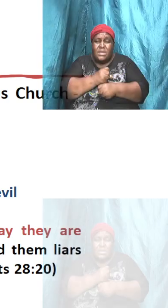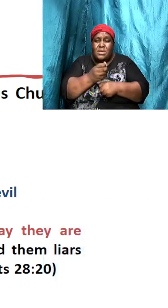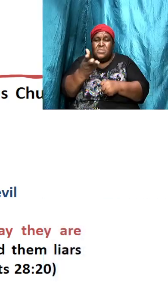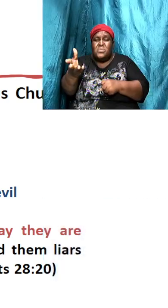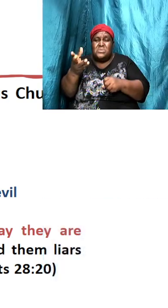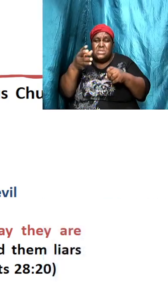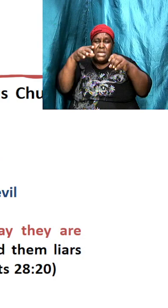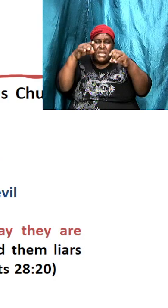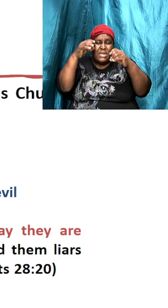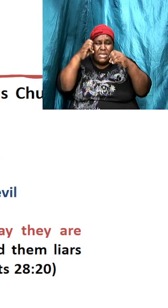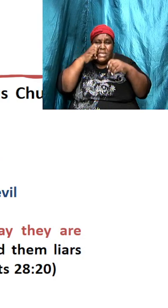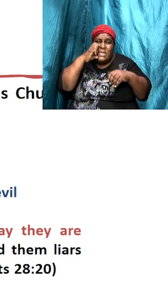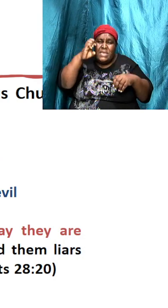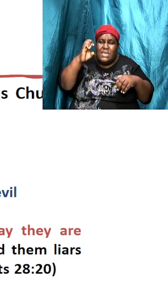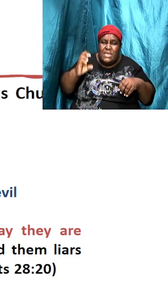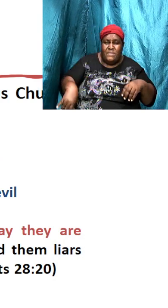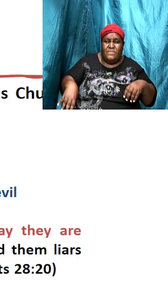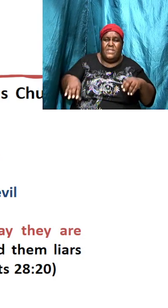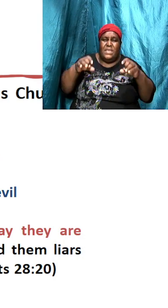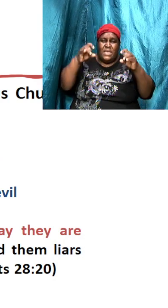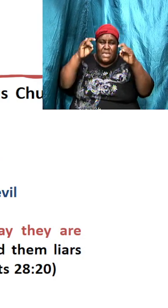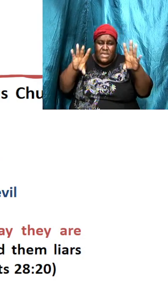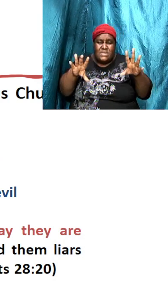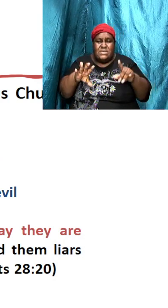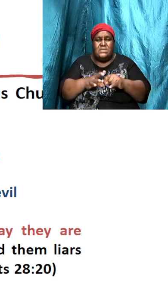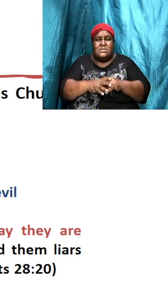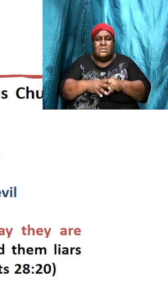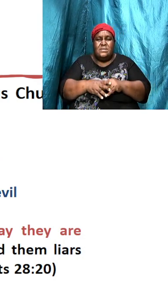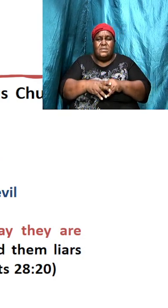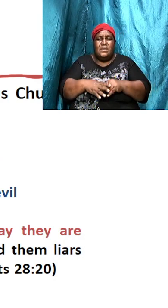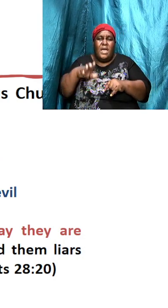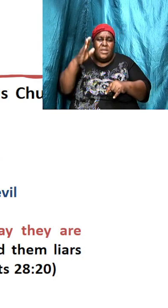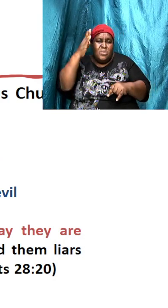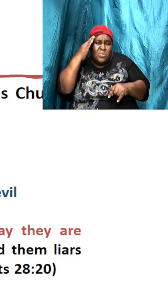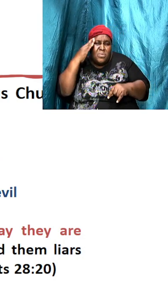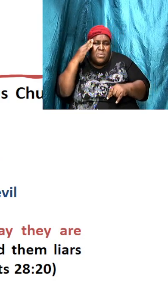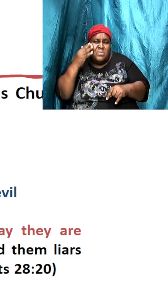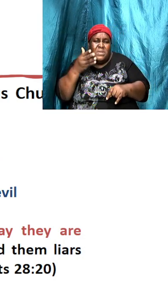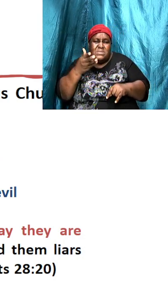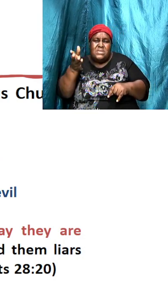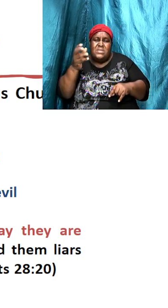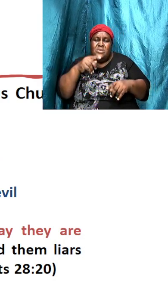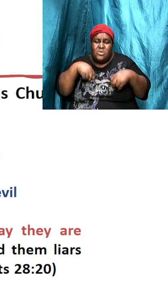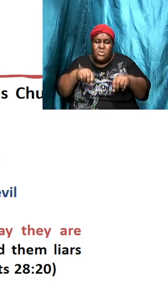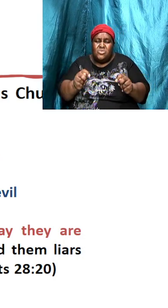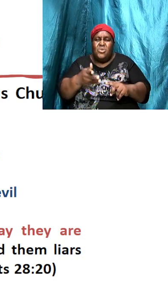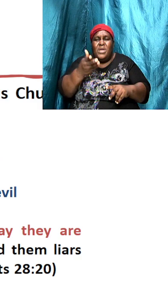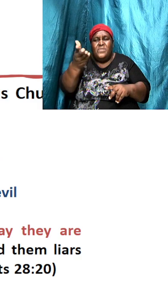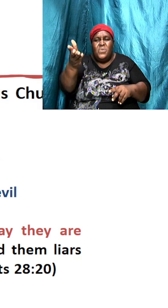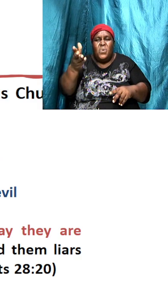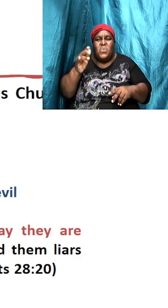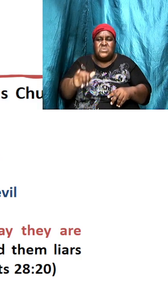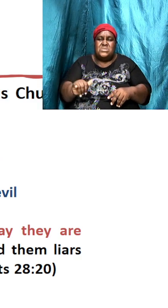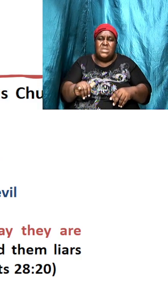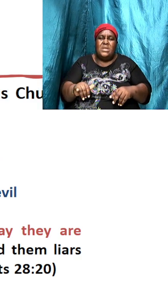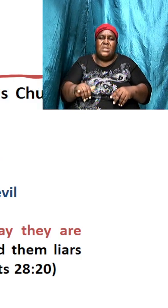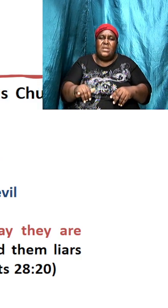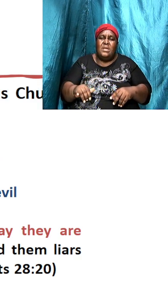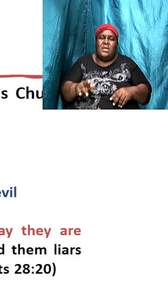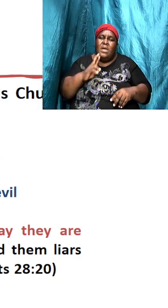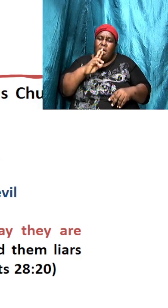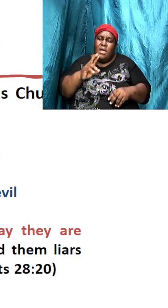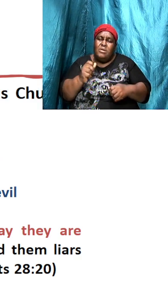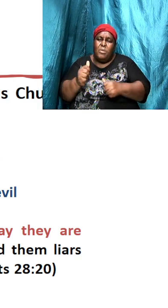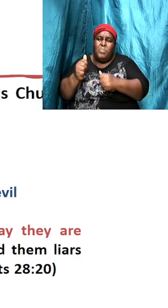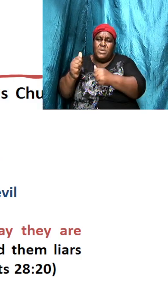he knows that they have tried them would say that they are apostles because guess what was happening now people were coming in to the